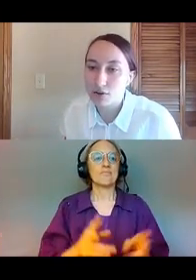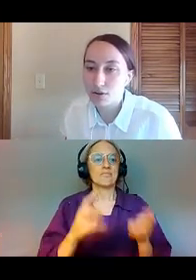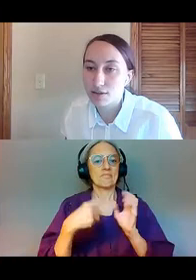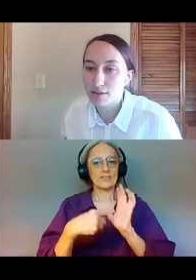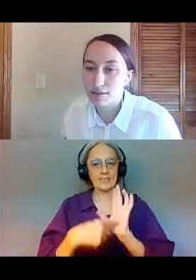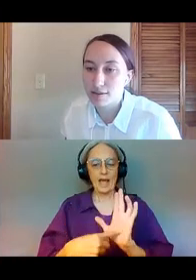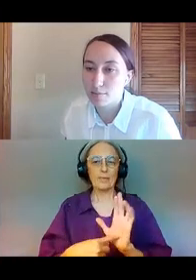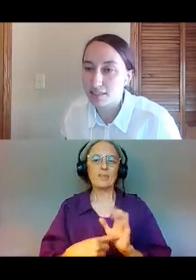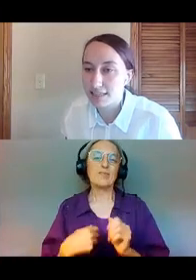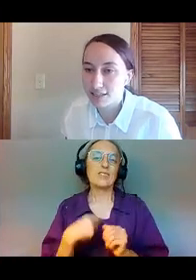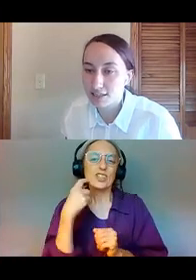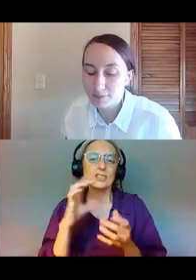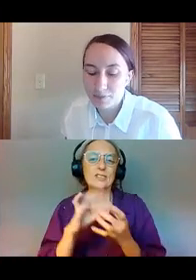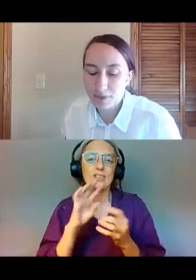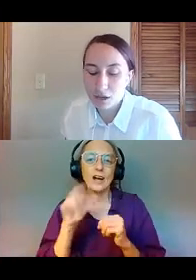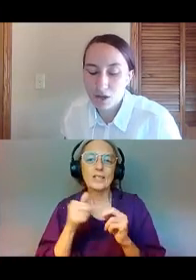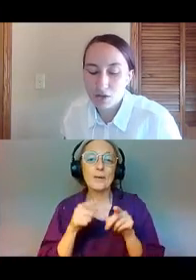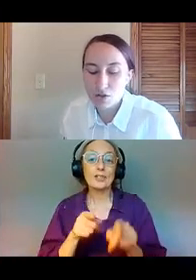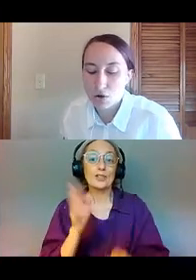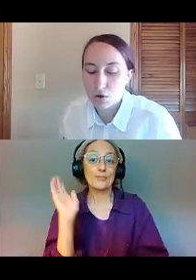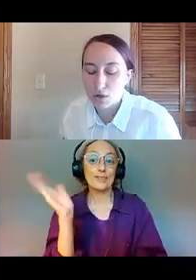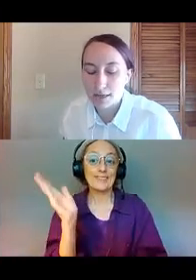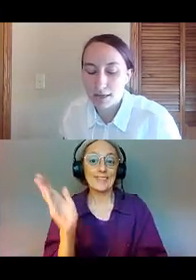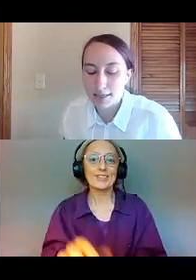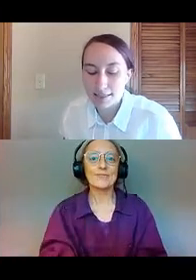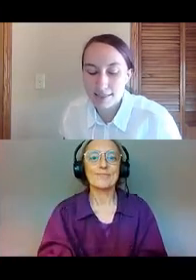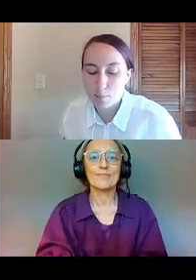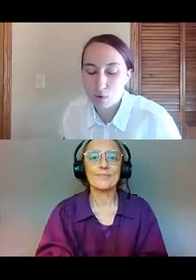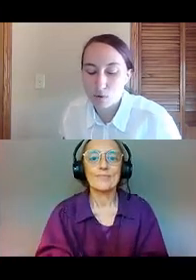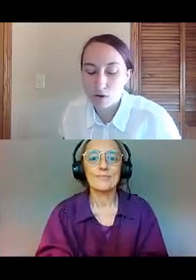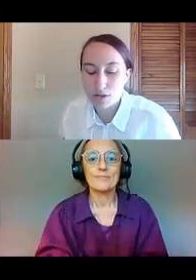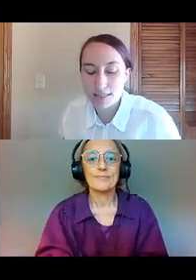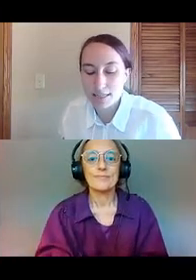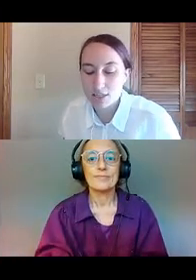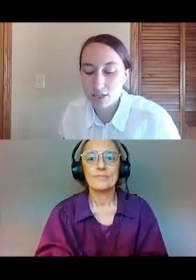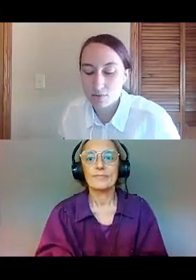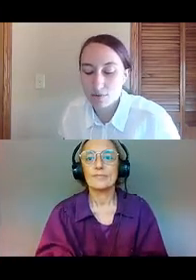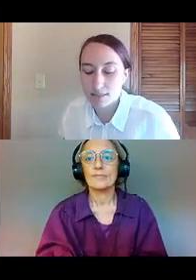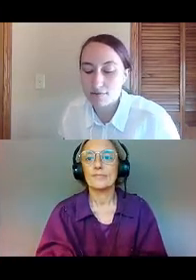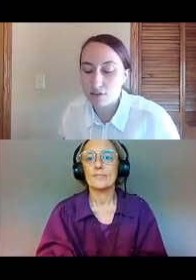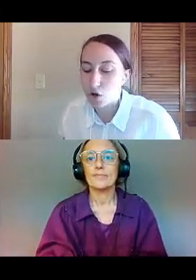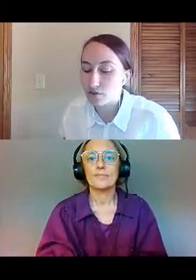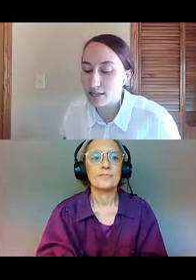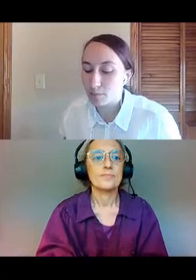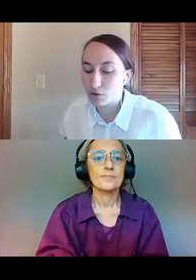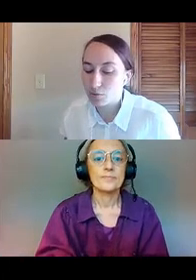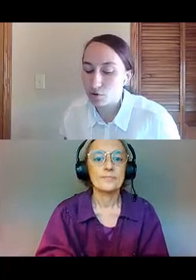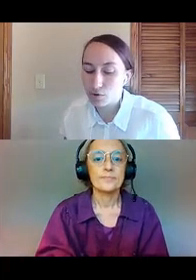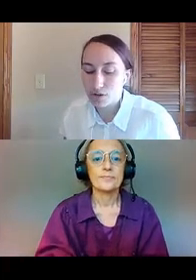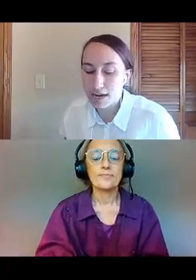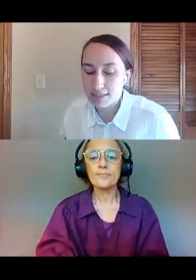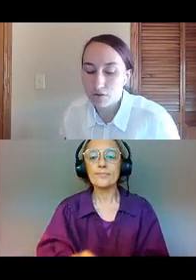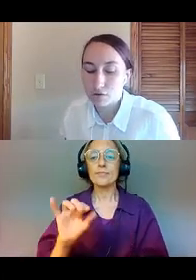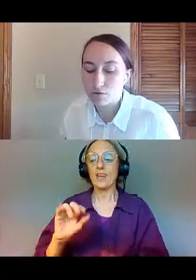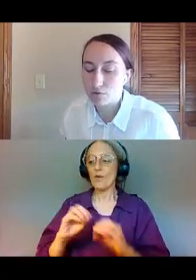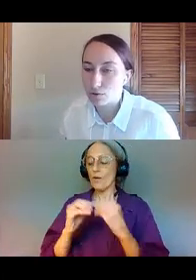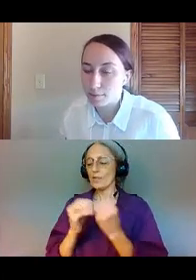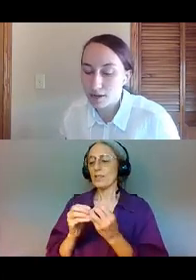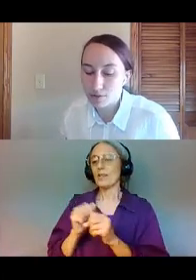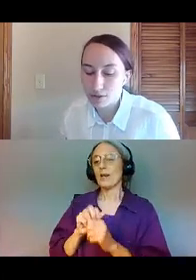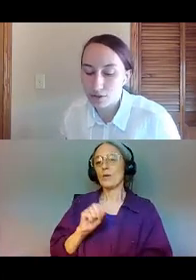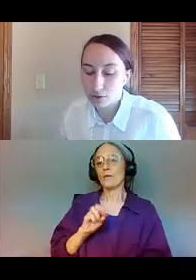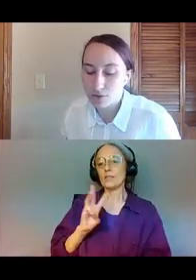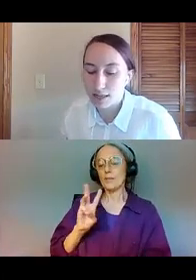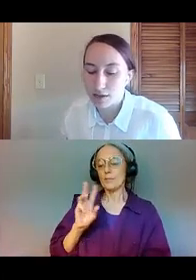we just heard in the presentation. So in this example, the organization received an OVW program grant for a